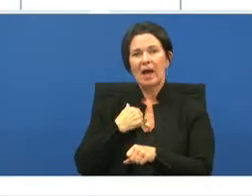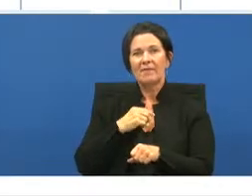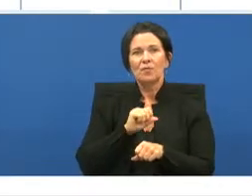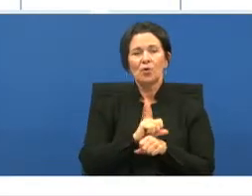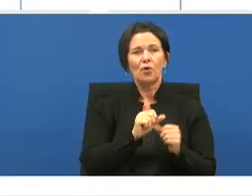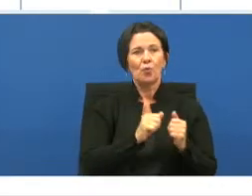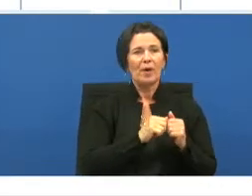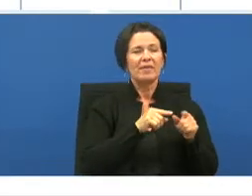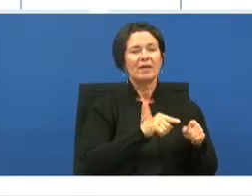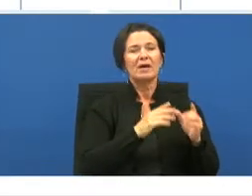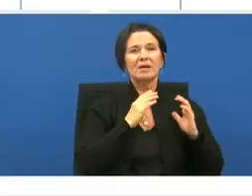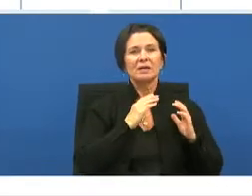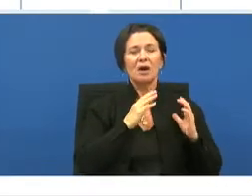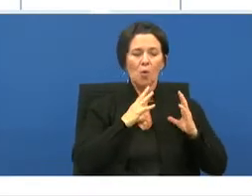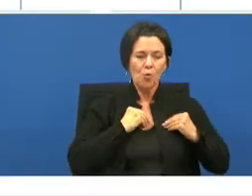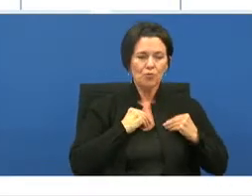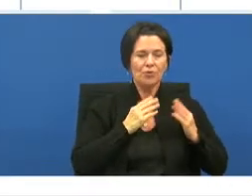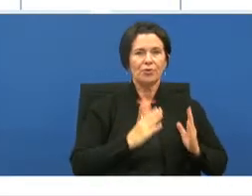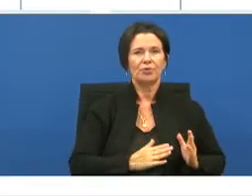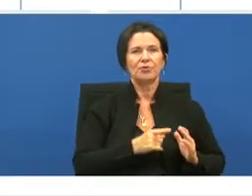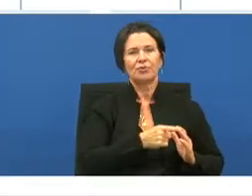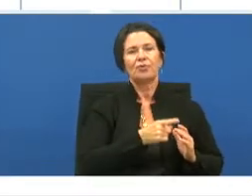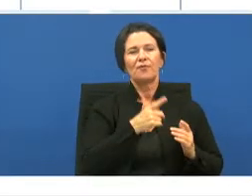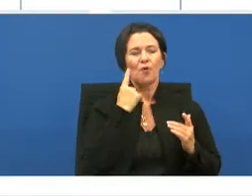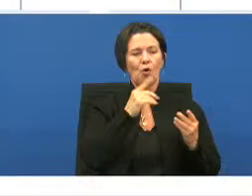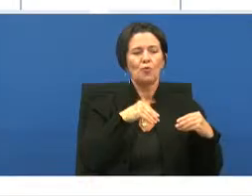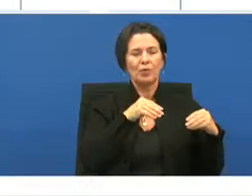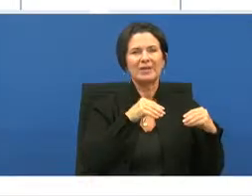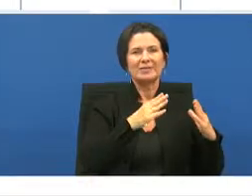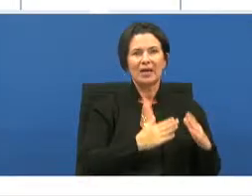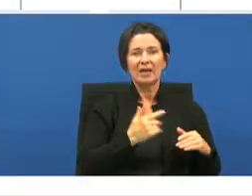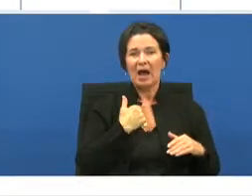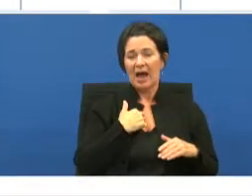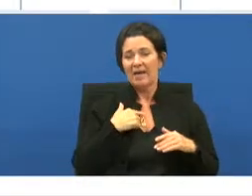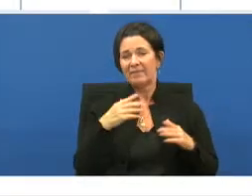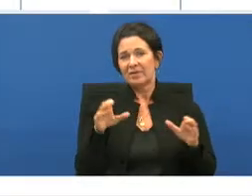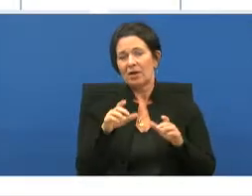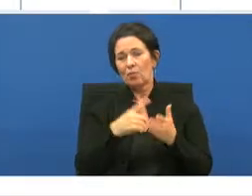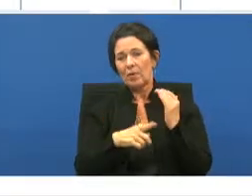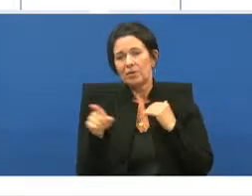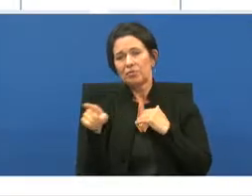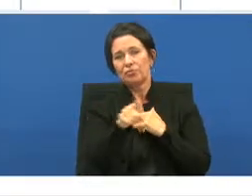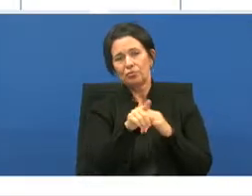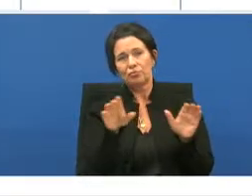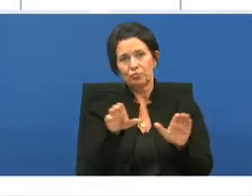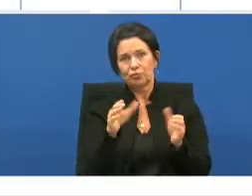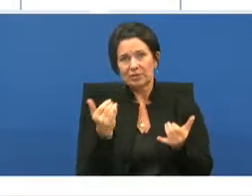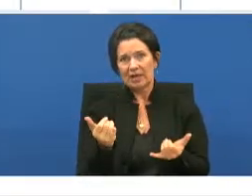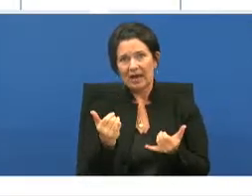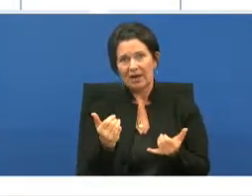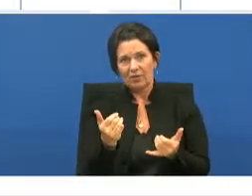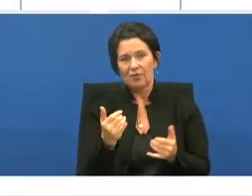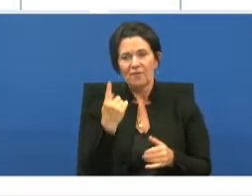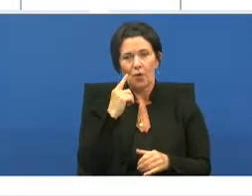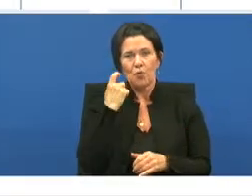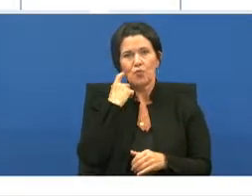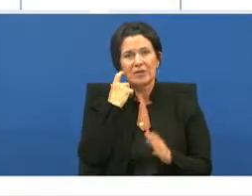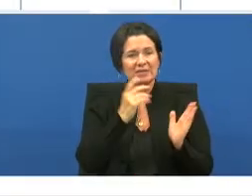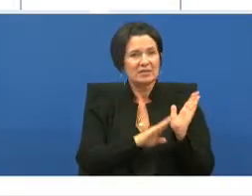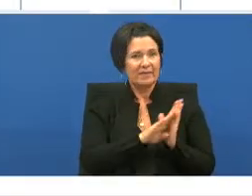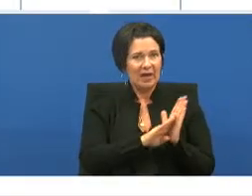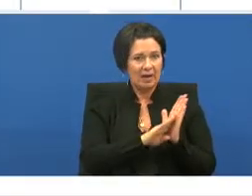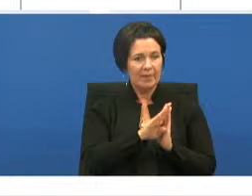projects, developing impactful real estate. So I've been on your side of the table, was responsible for the recent redevelopment of Navy Pier